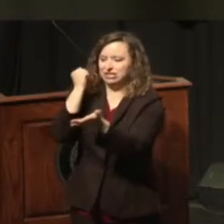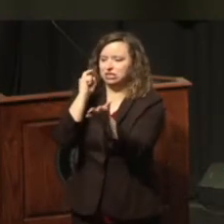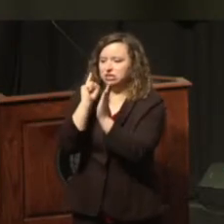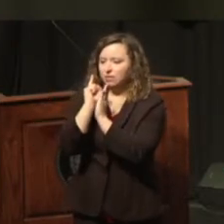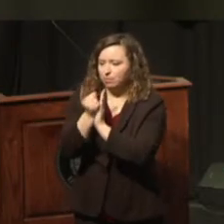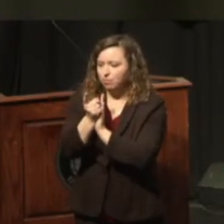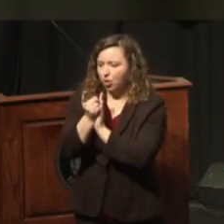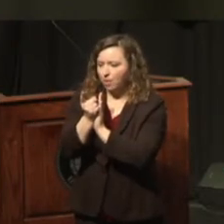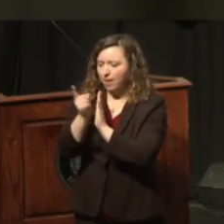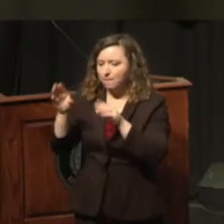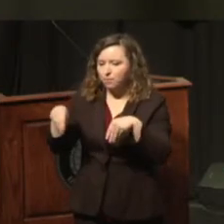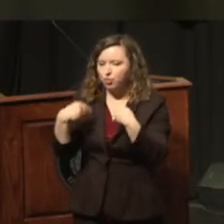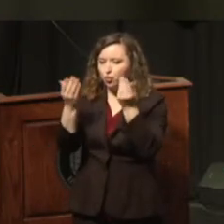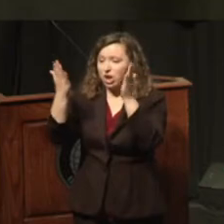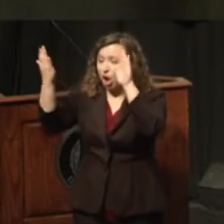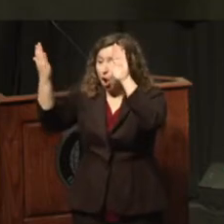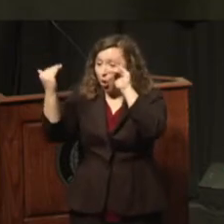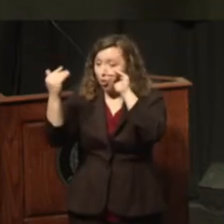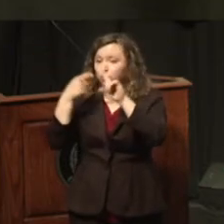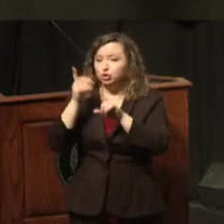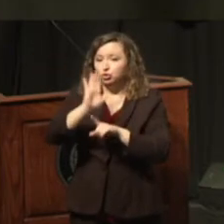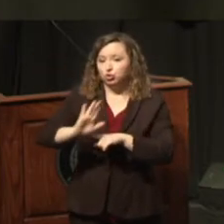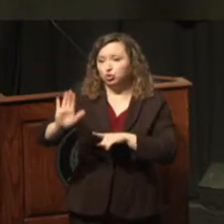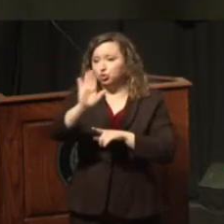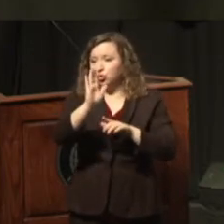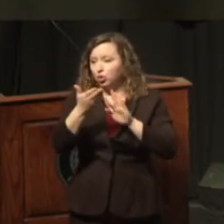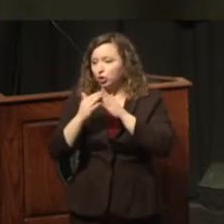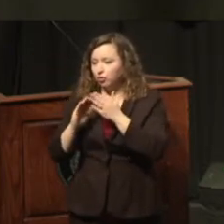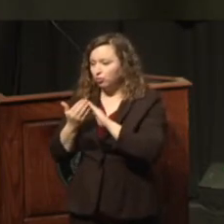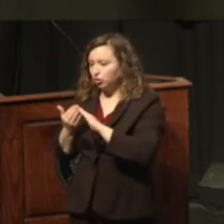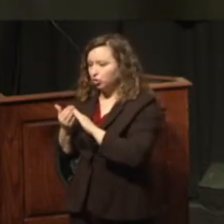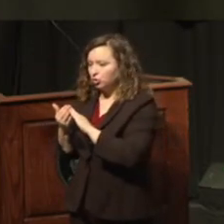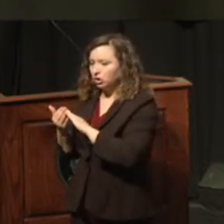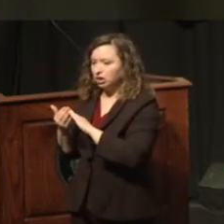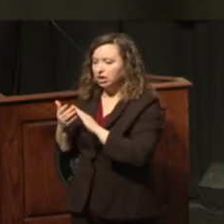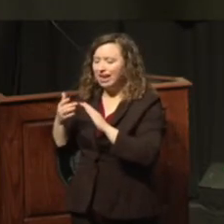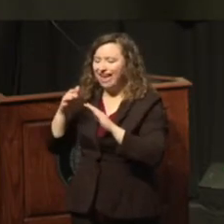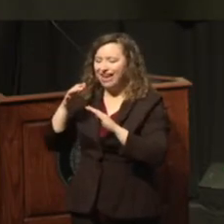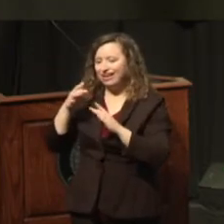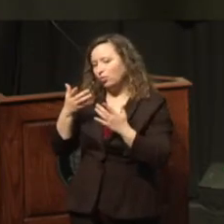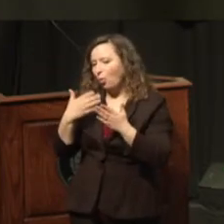to bring hope to the community you're a part of at that time.